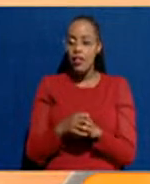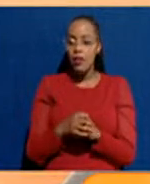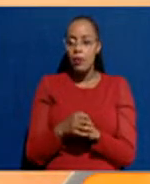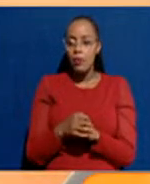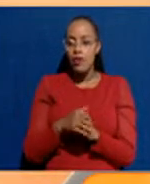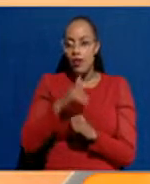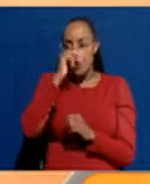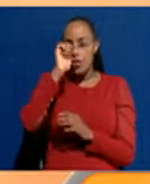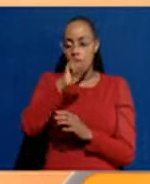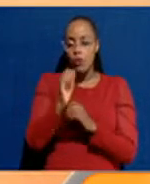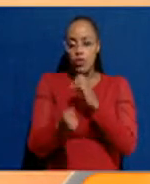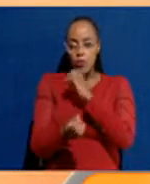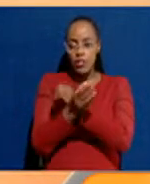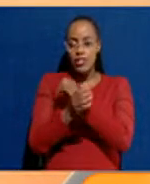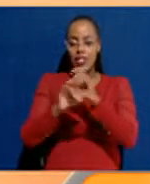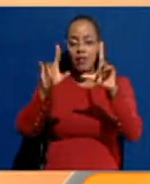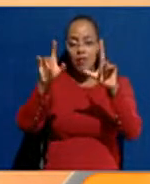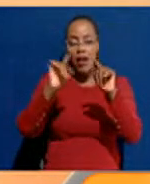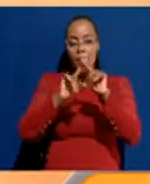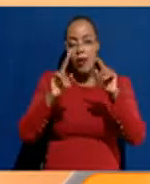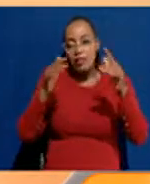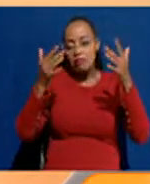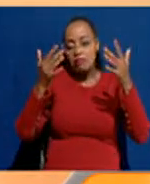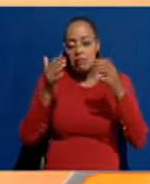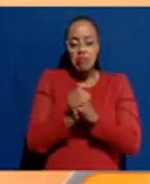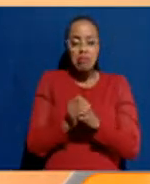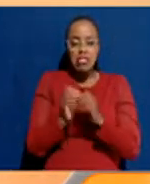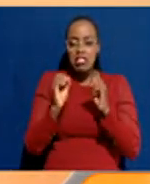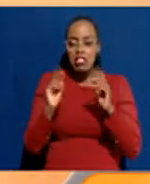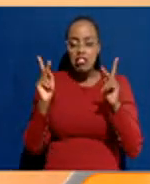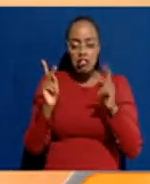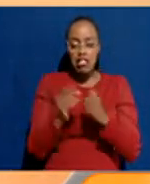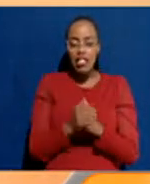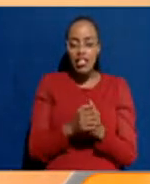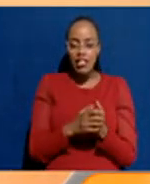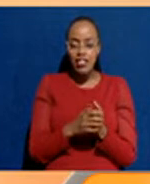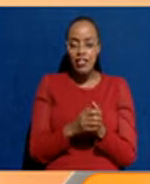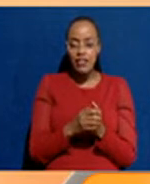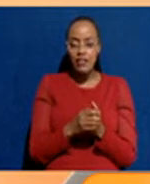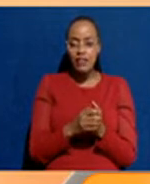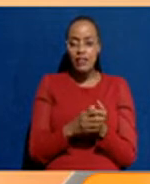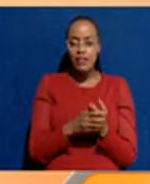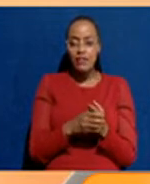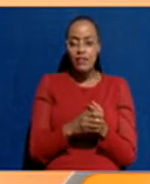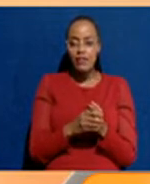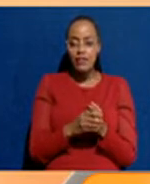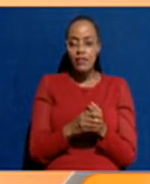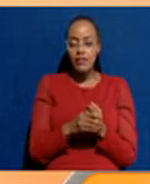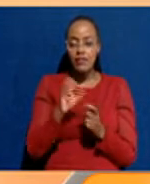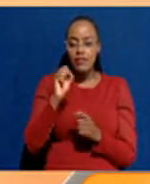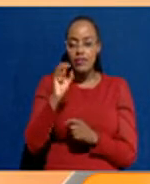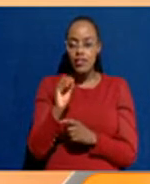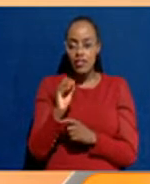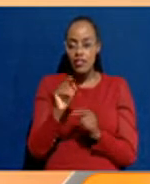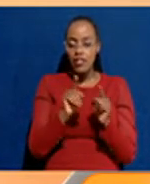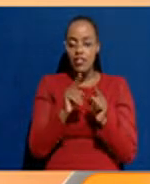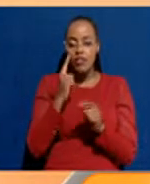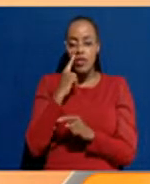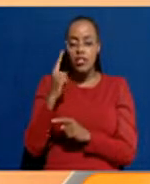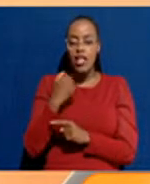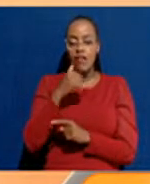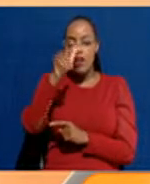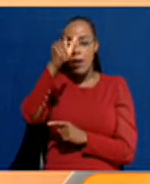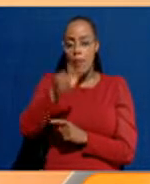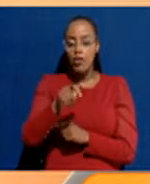I wish I could describe it for you, but we'll wait for it to be here. Okay. Yeah, so it appears like there's